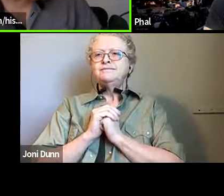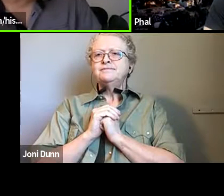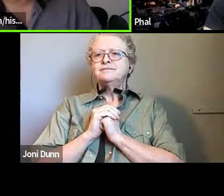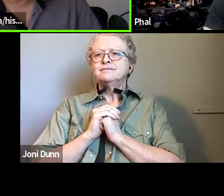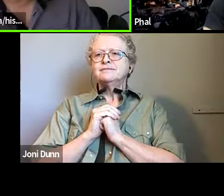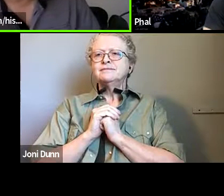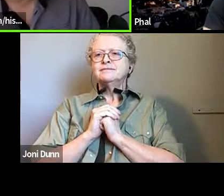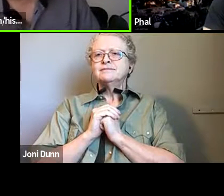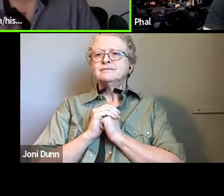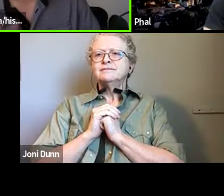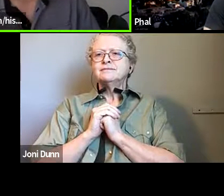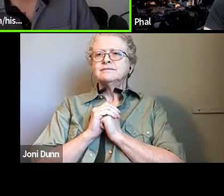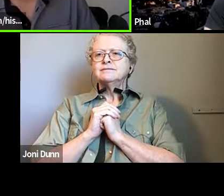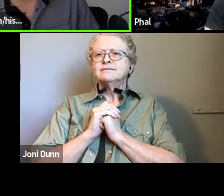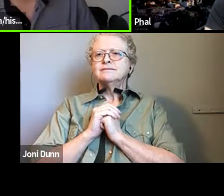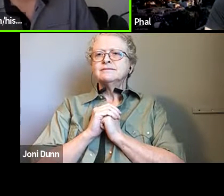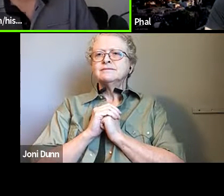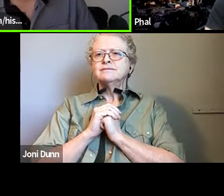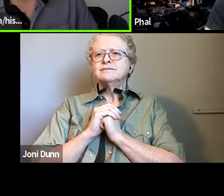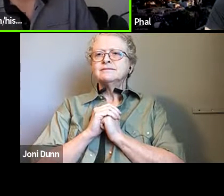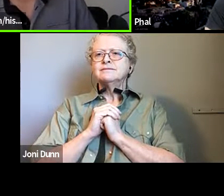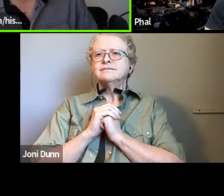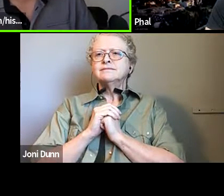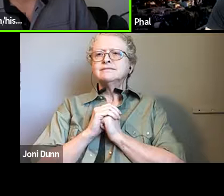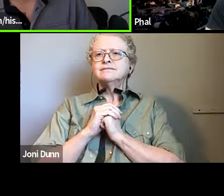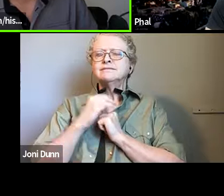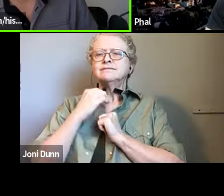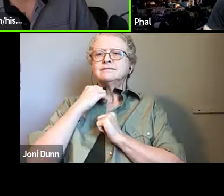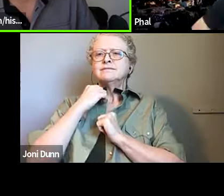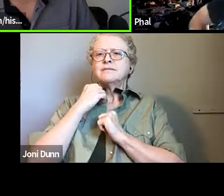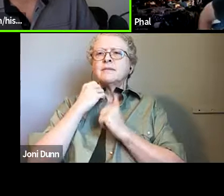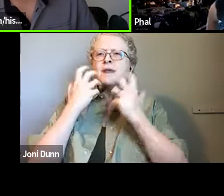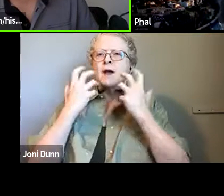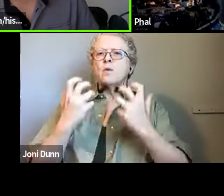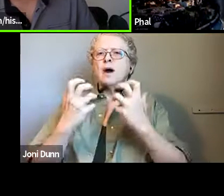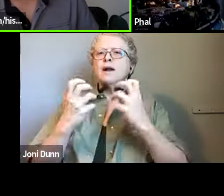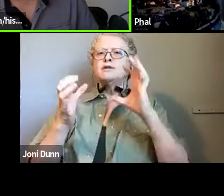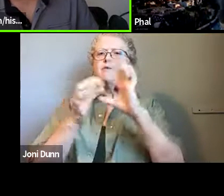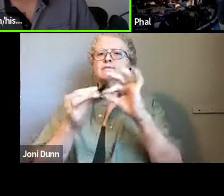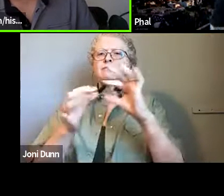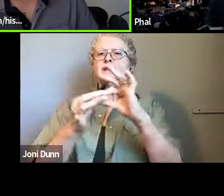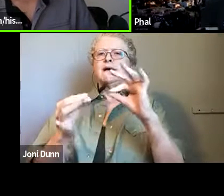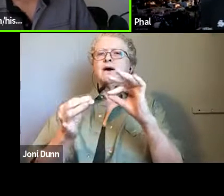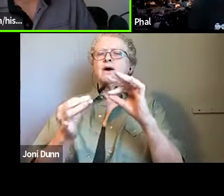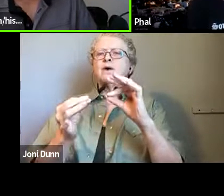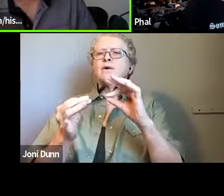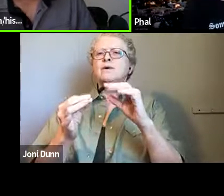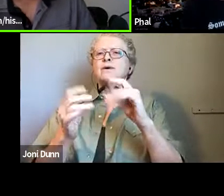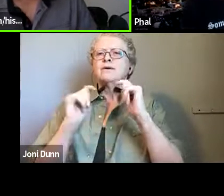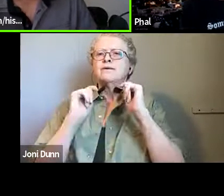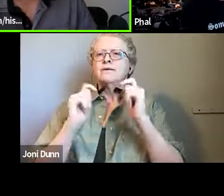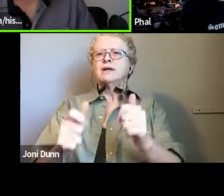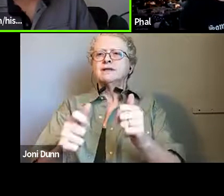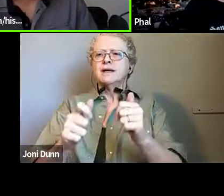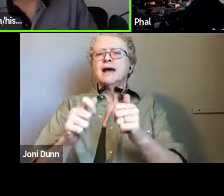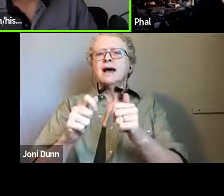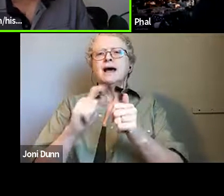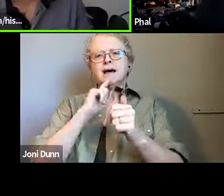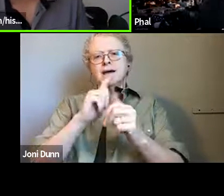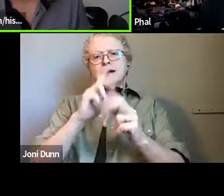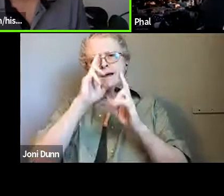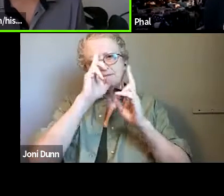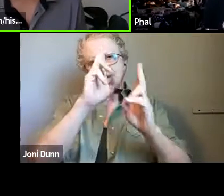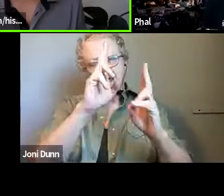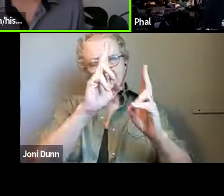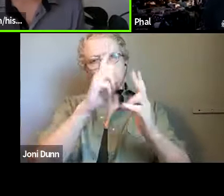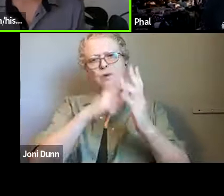I want to just echo really quickly and admire and respect what you said, Candy,